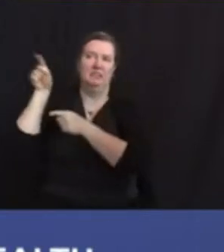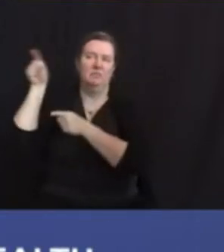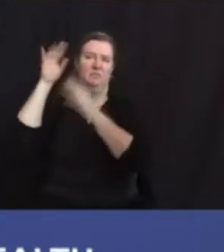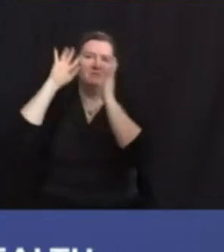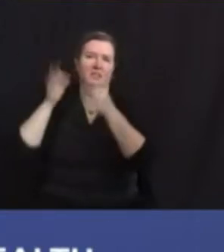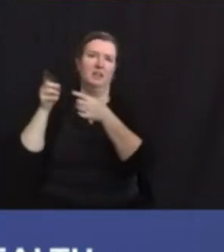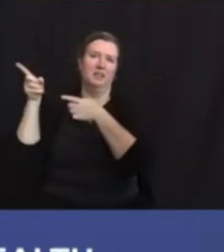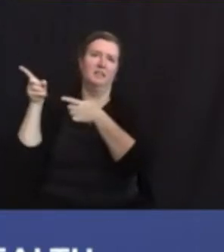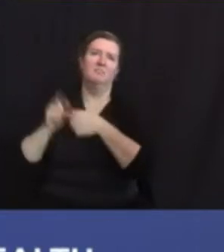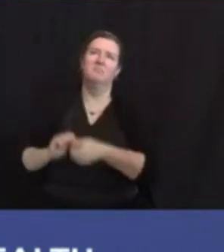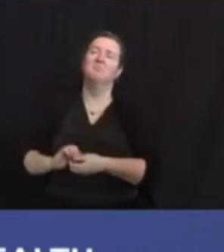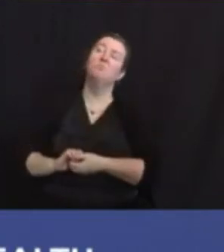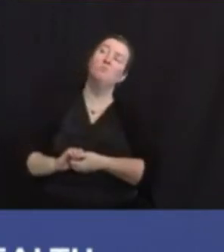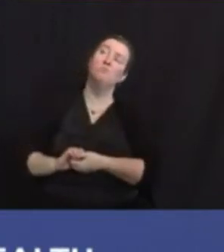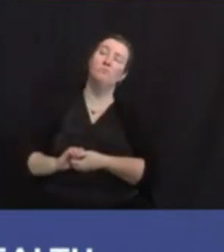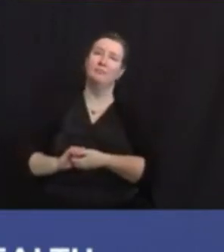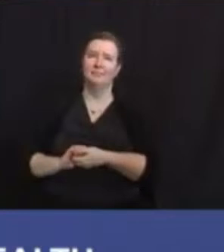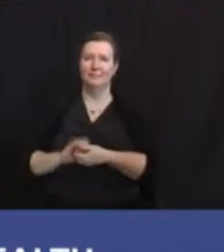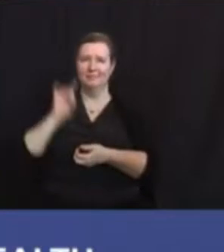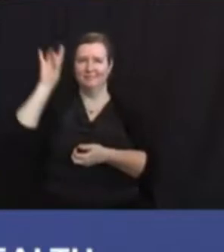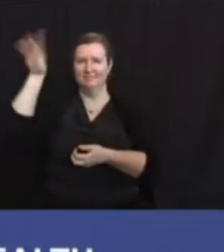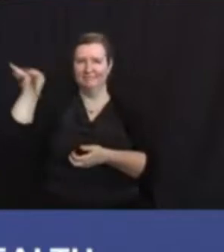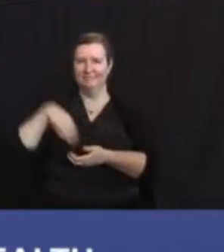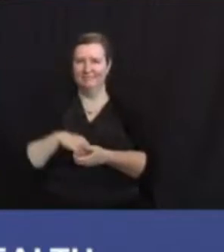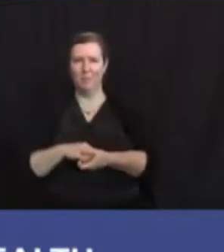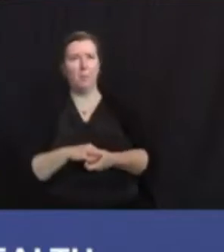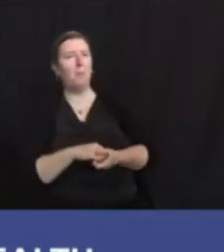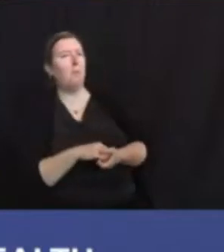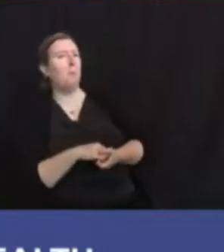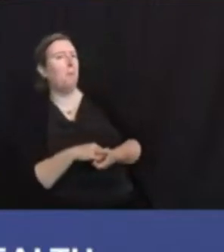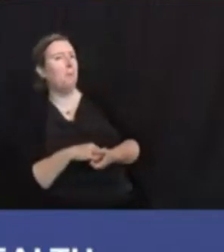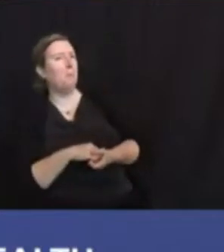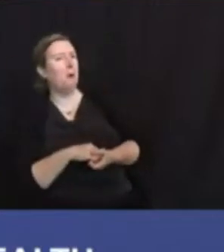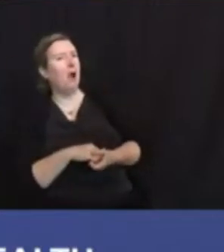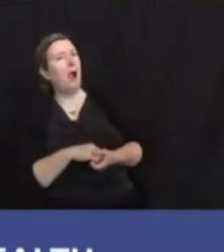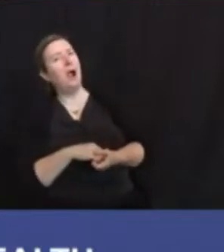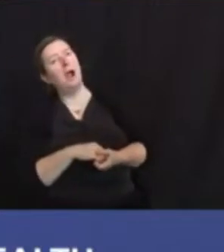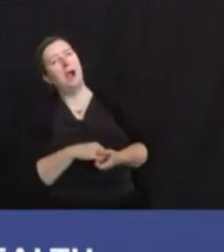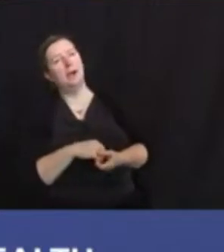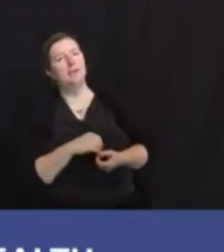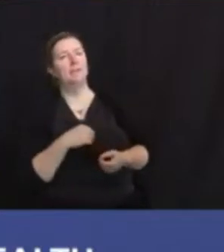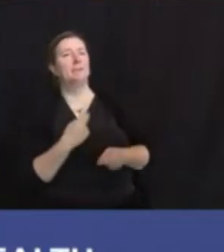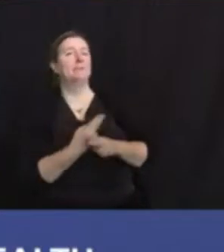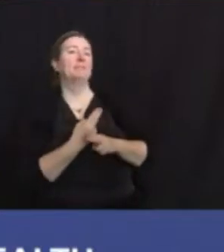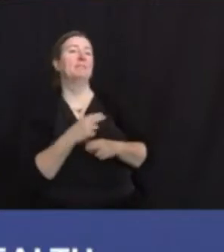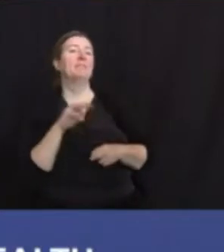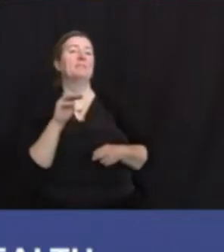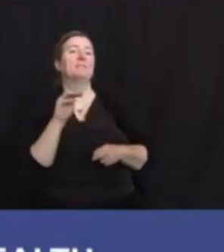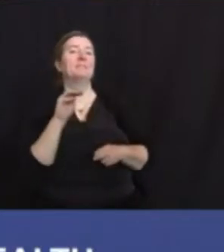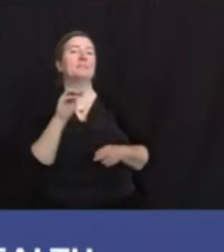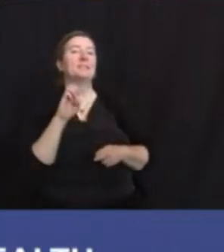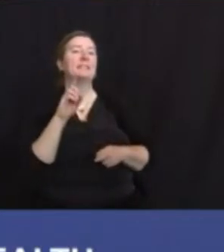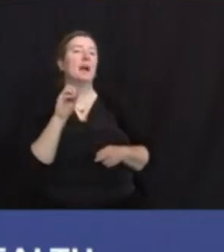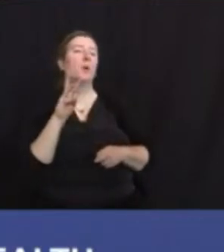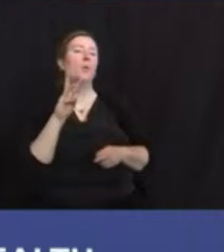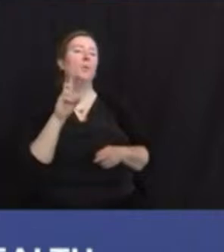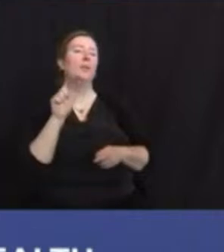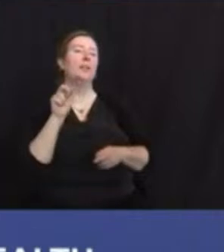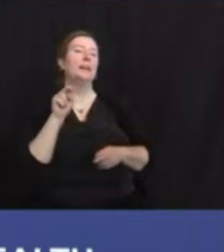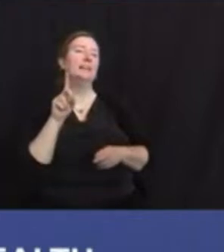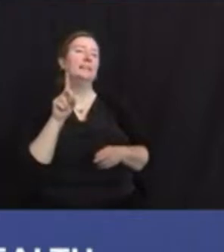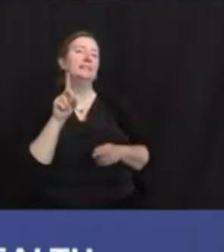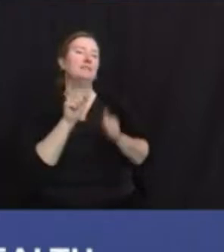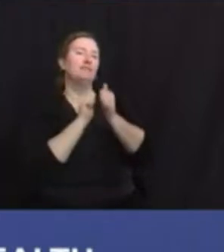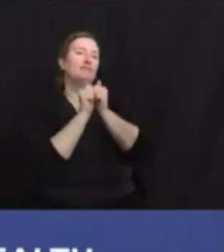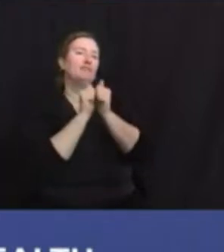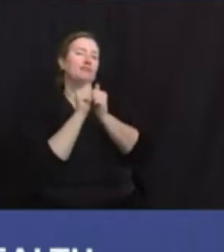and I'll use the Meadowlands racetrack as an example. The reason why, in layman's terms, why this isn't going to